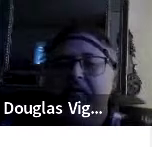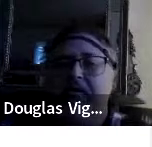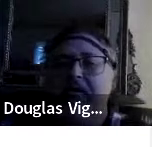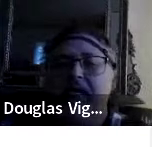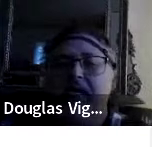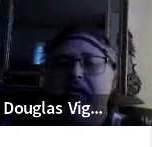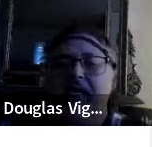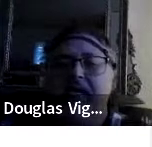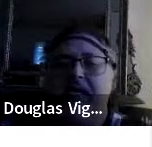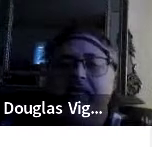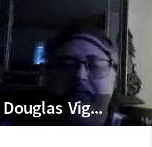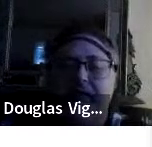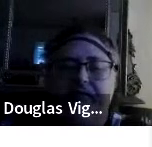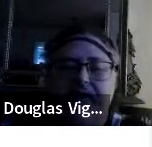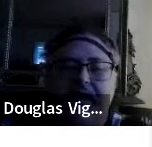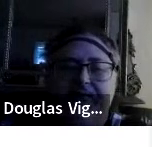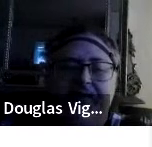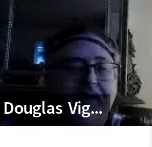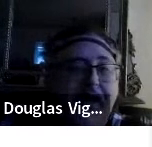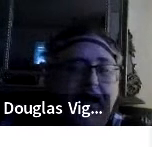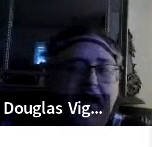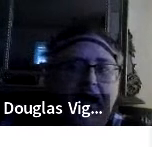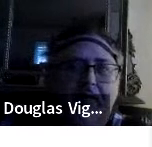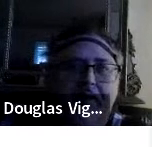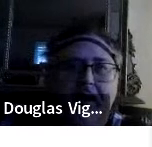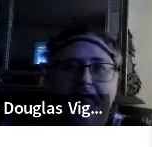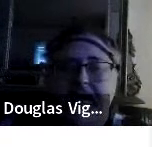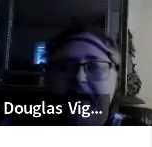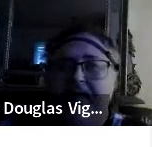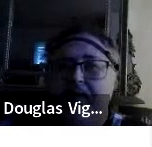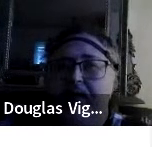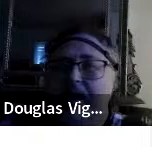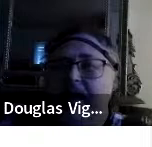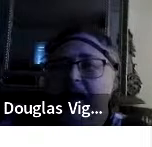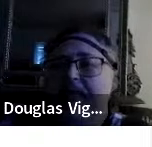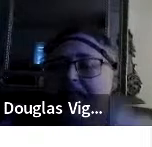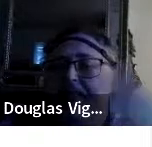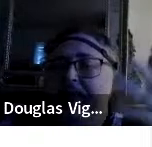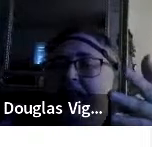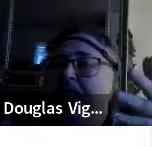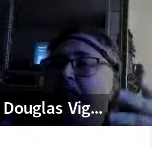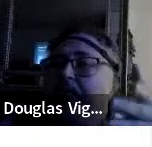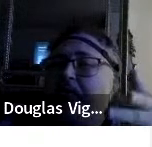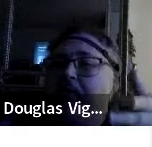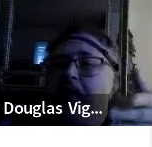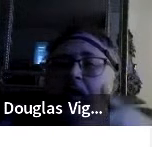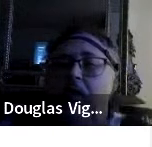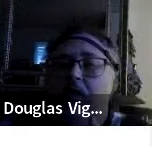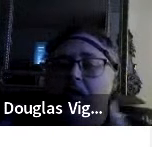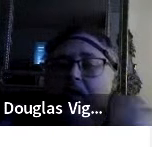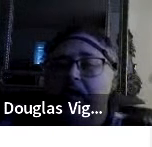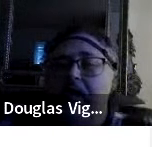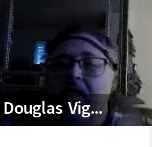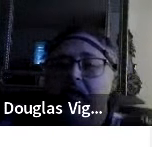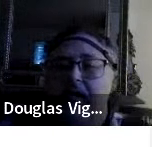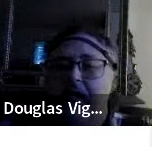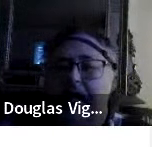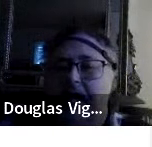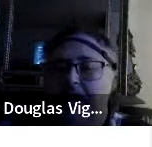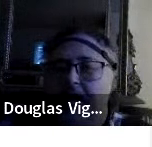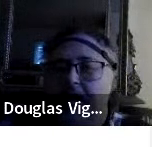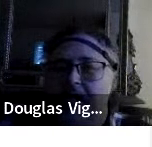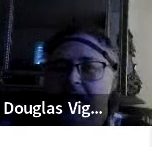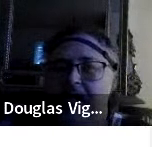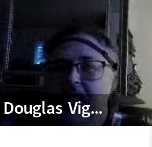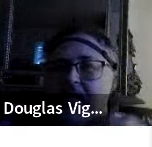okay. Thank you, Jeff, for that feedback. But definitely, I would like the people who is in